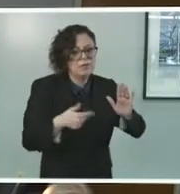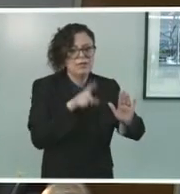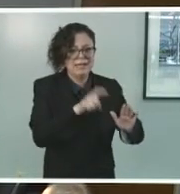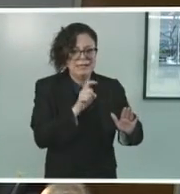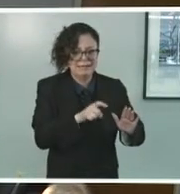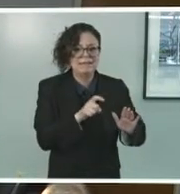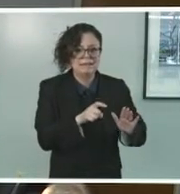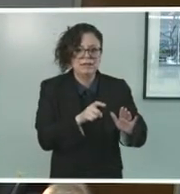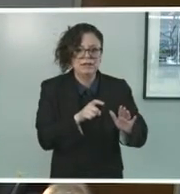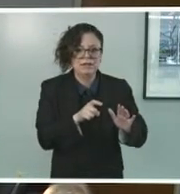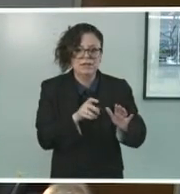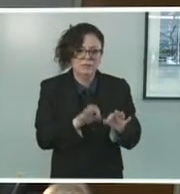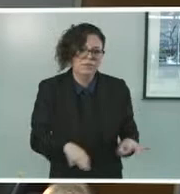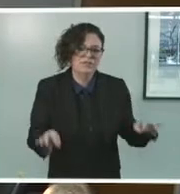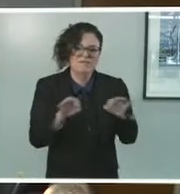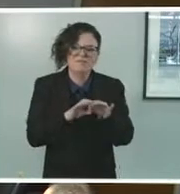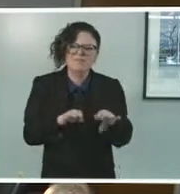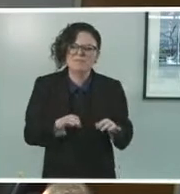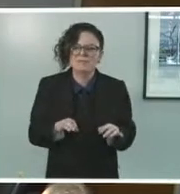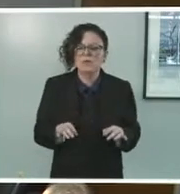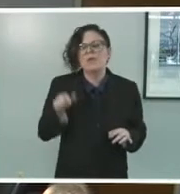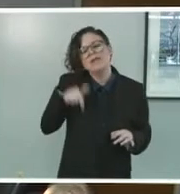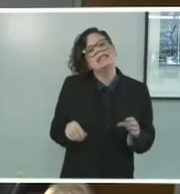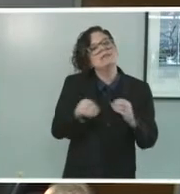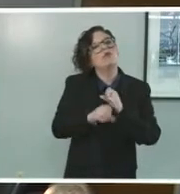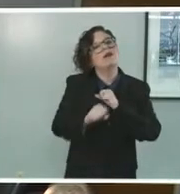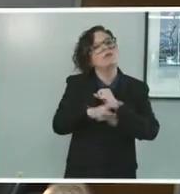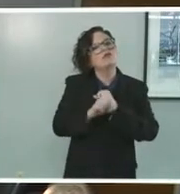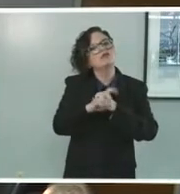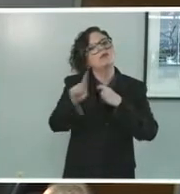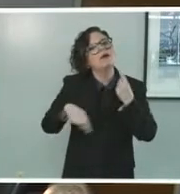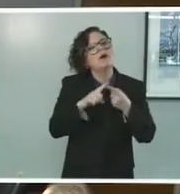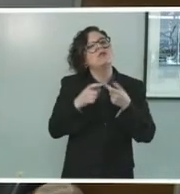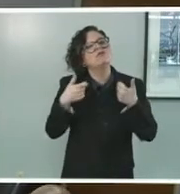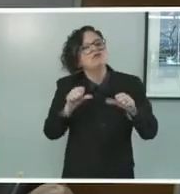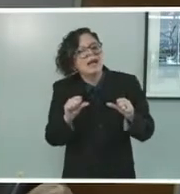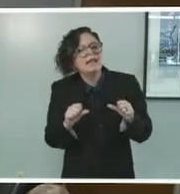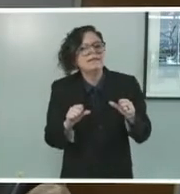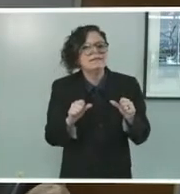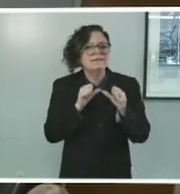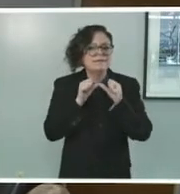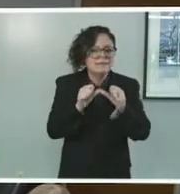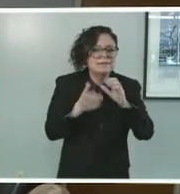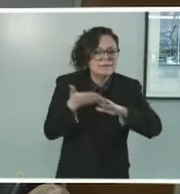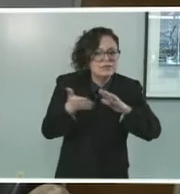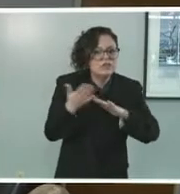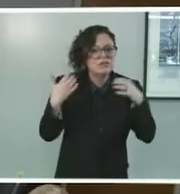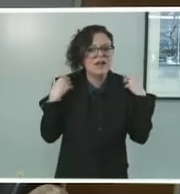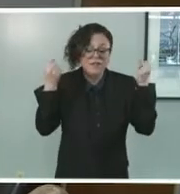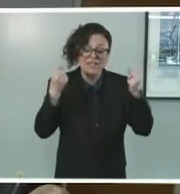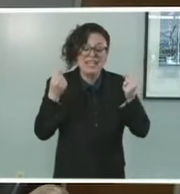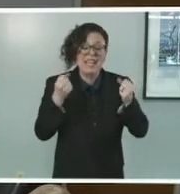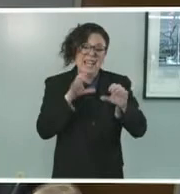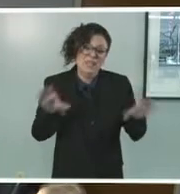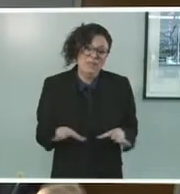the health side. It's more commercial about trying to stay healthy, and Yep. there's Okay. certainly that could do it. All right, thank you. Moving